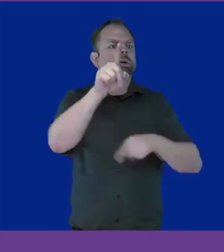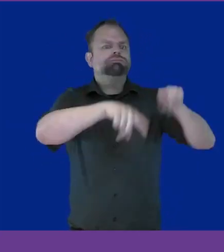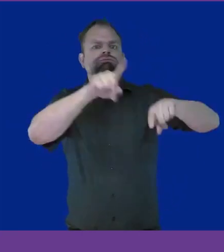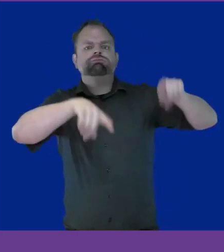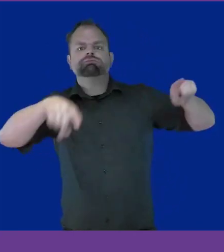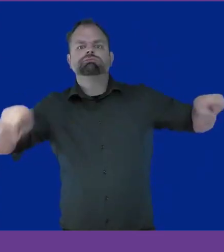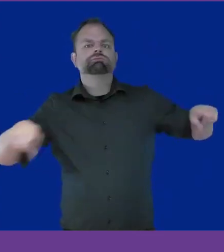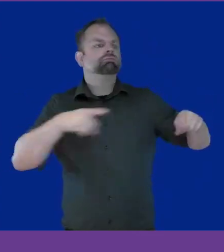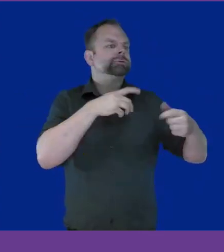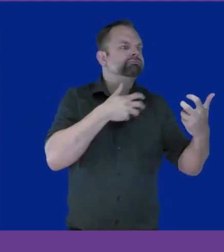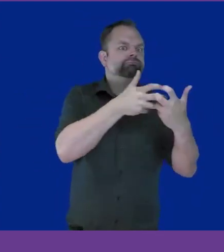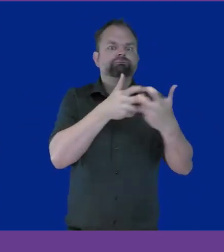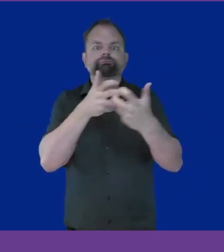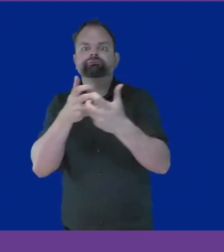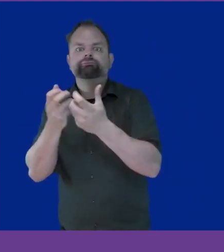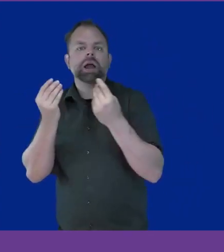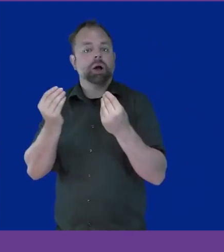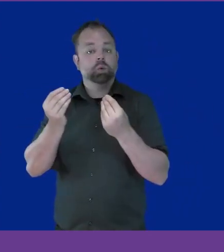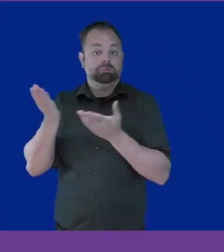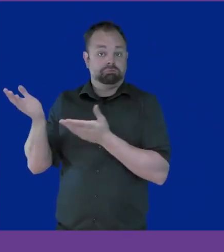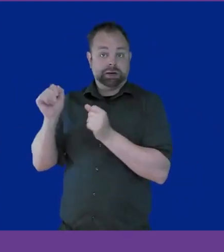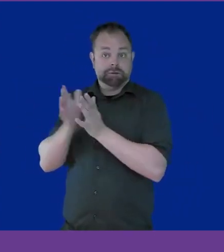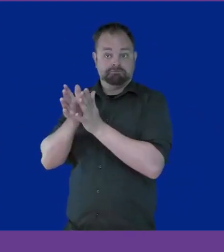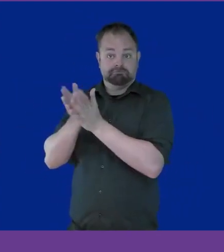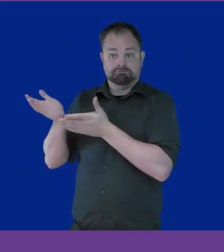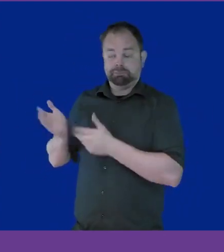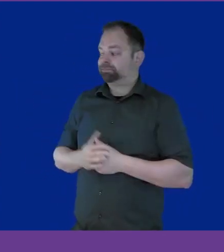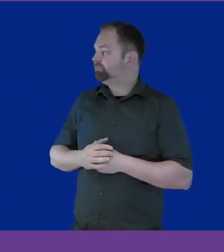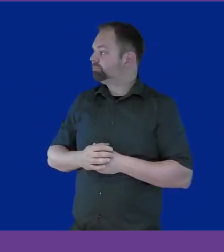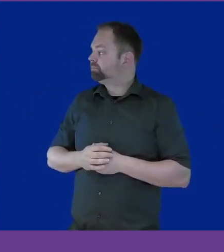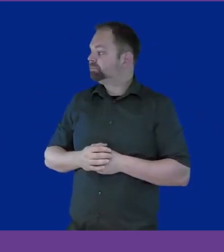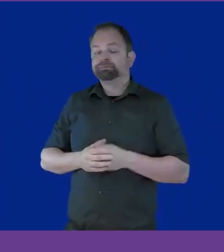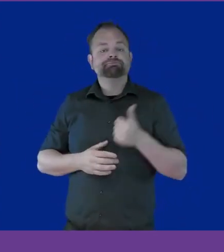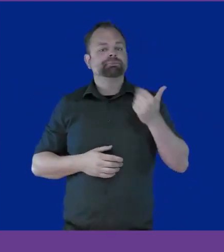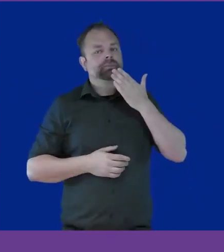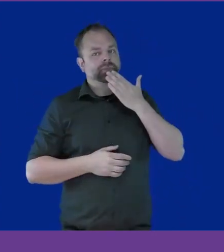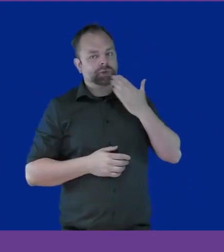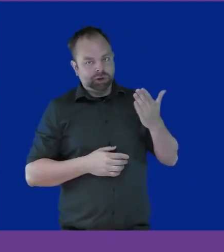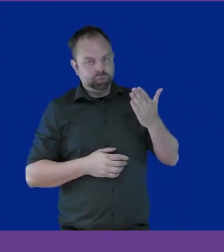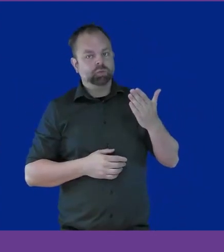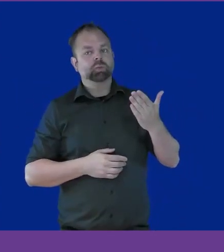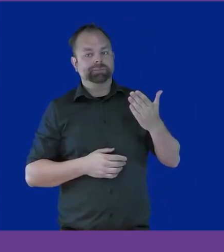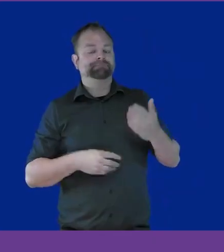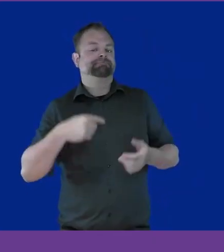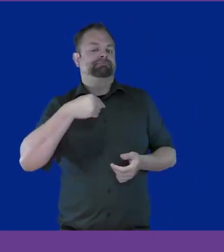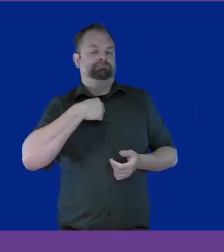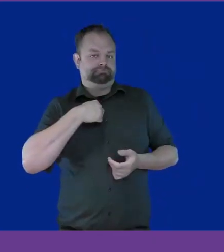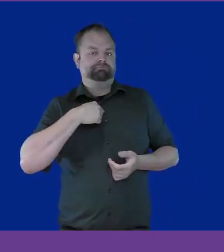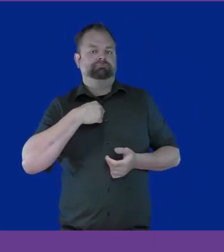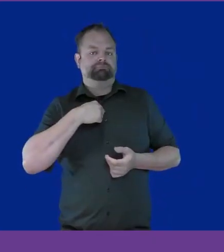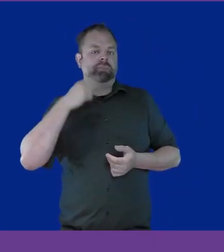am visually impaired myself, so I see approximately 5 to 10% of what is normal because of albinism.